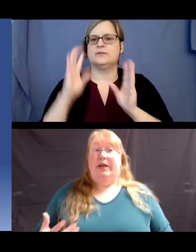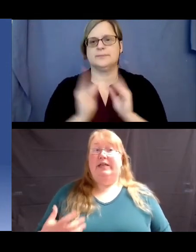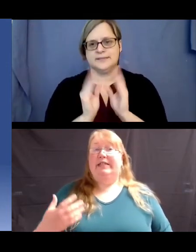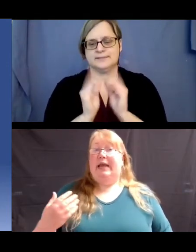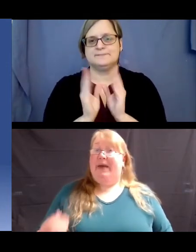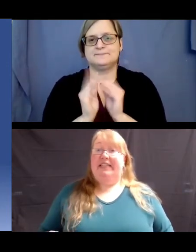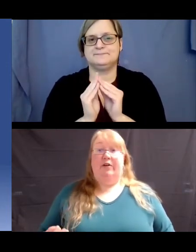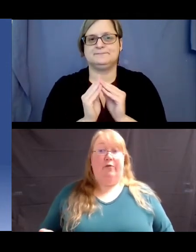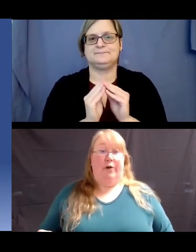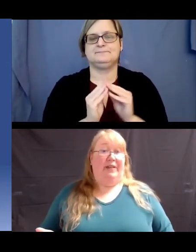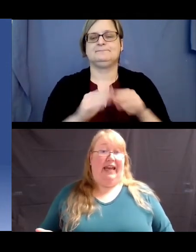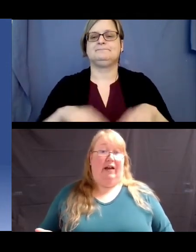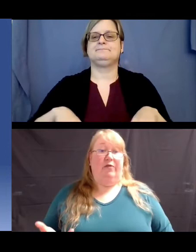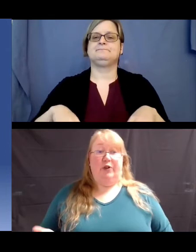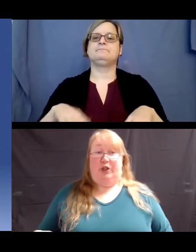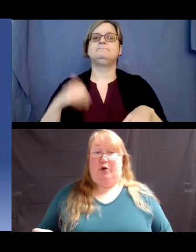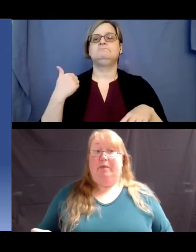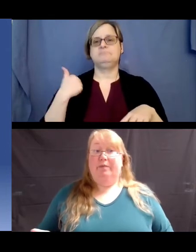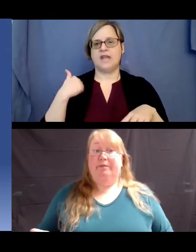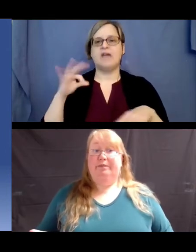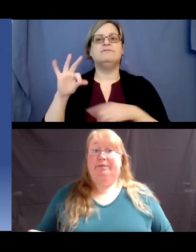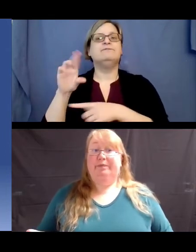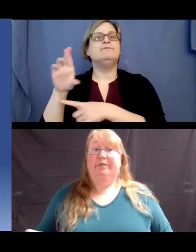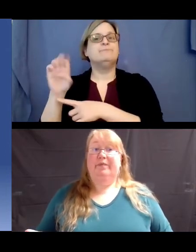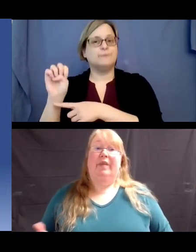There is a basic free plan for Zoom.